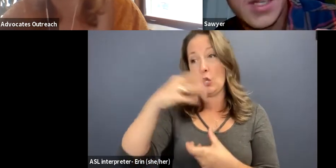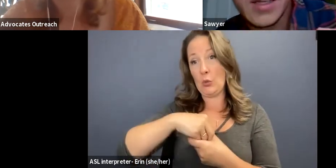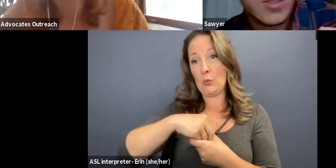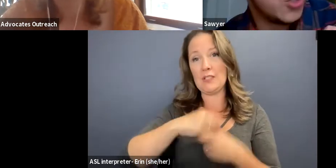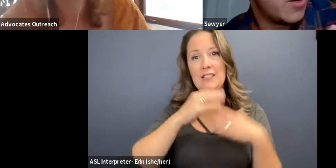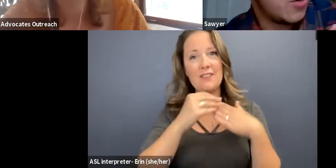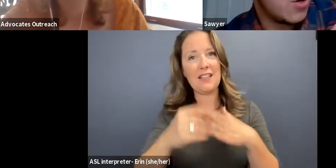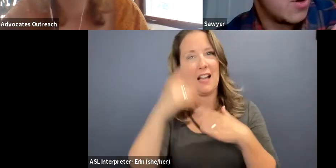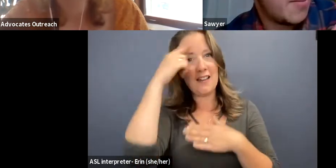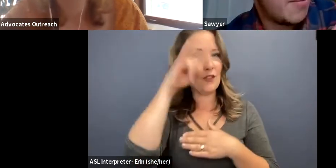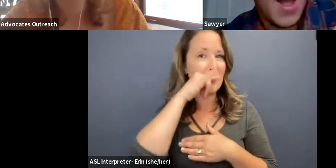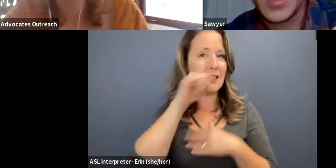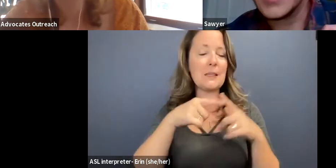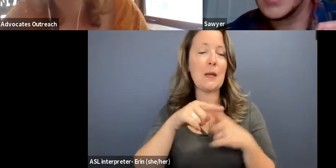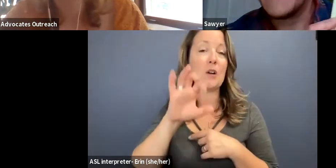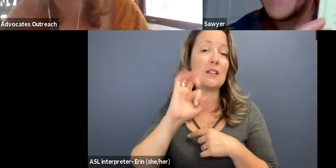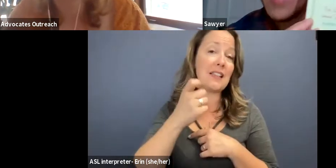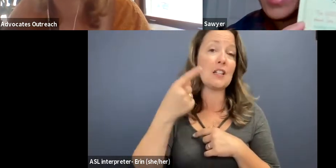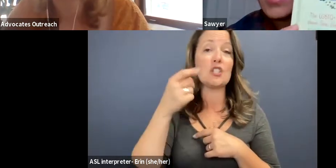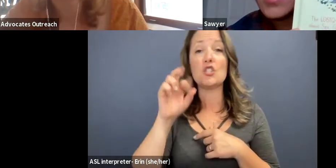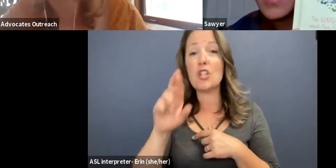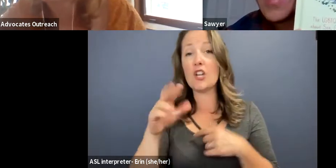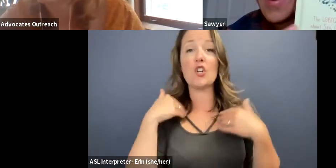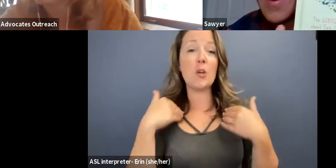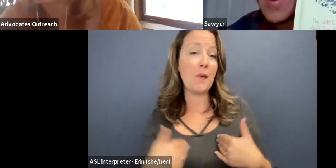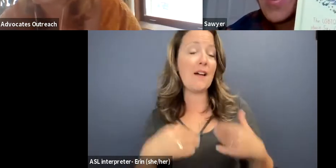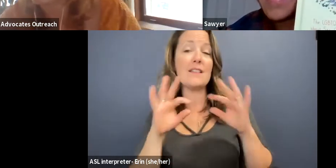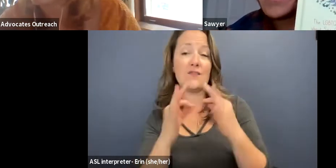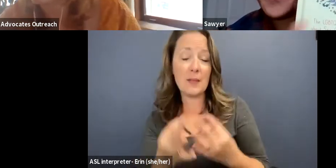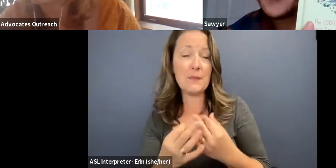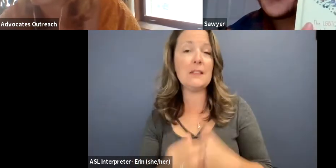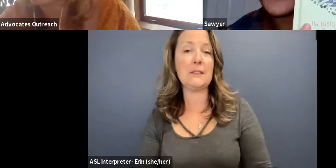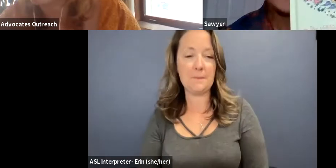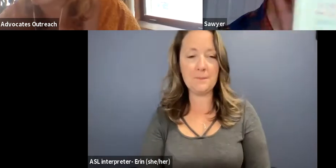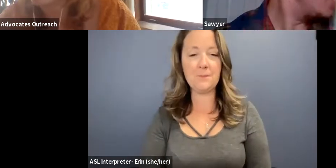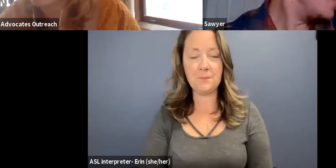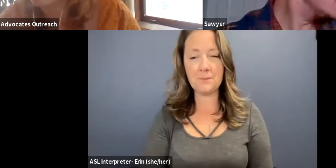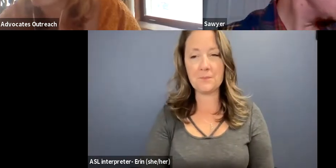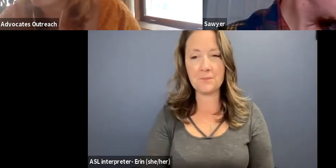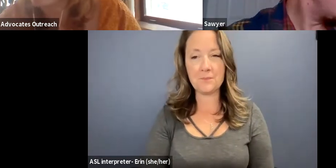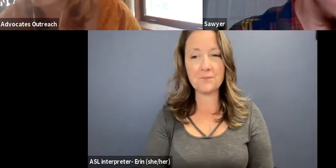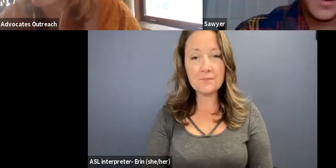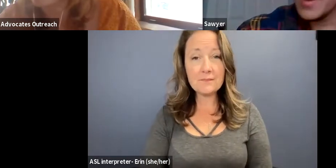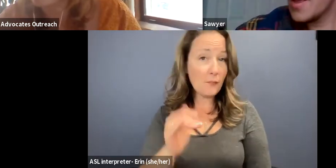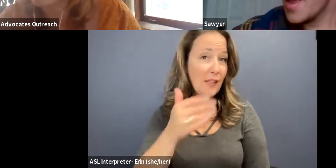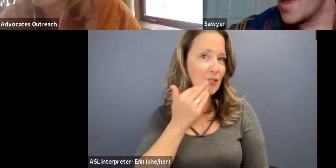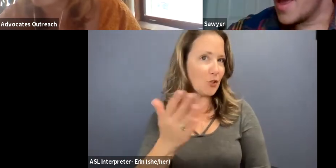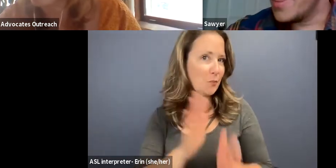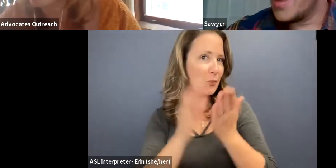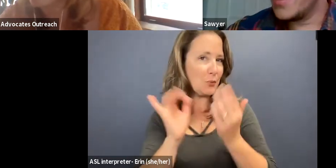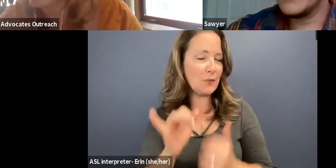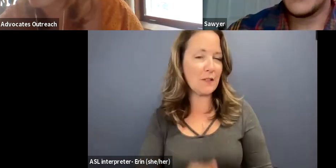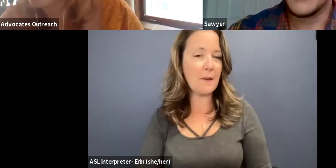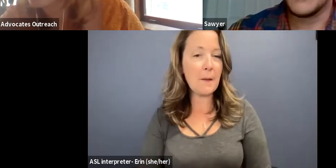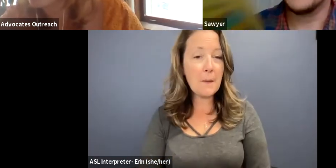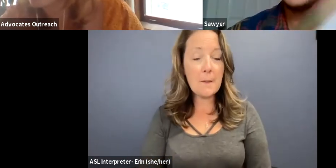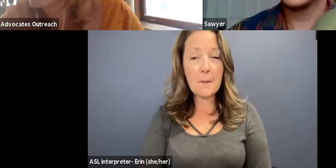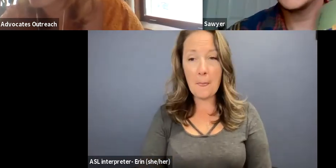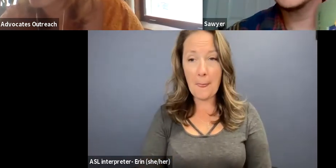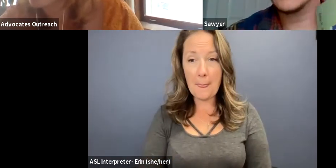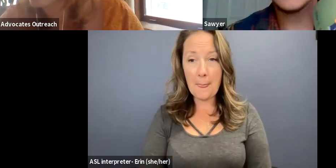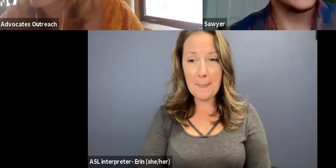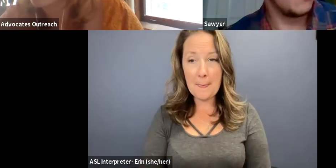just being face to face. But yeah, just taking the time to listen, asking kids like, what they really